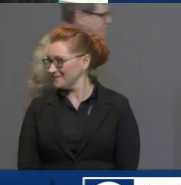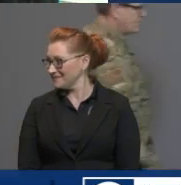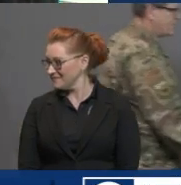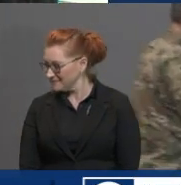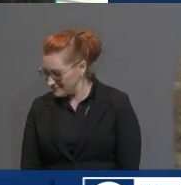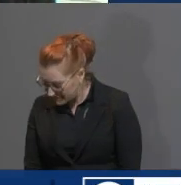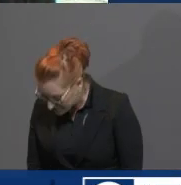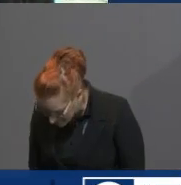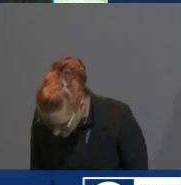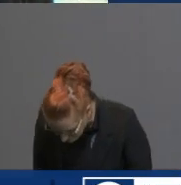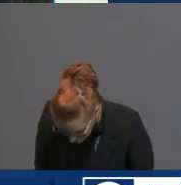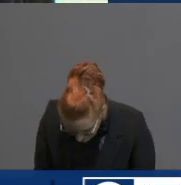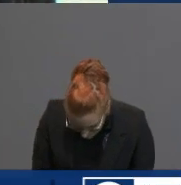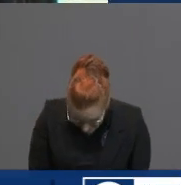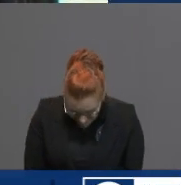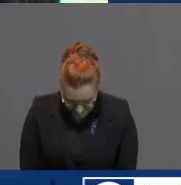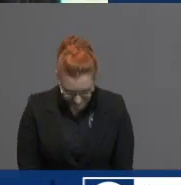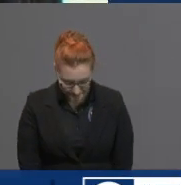The public understands.